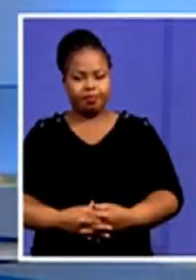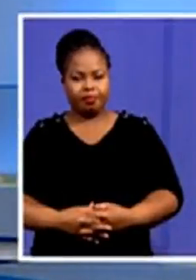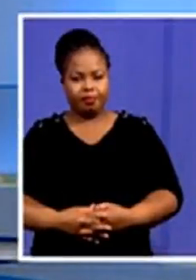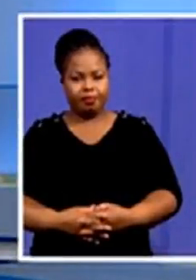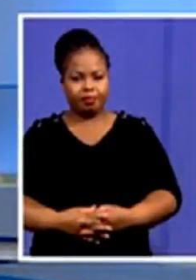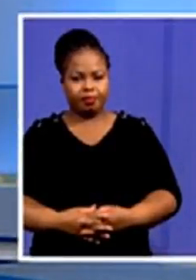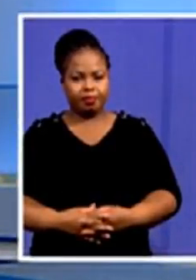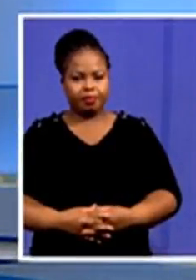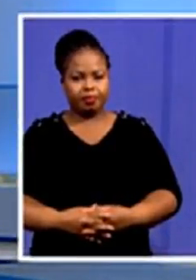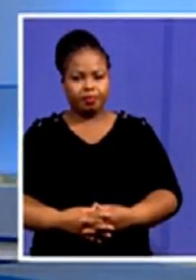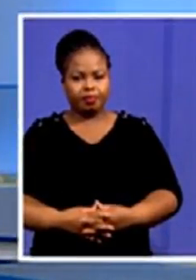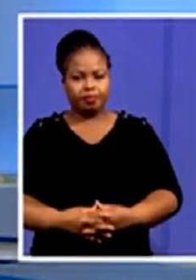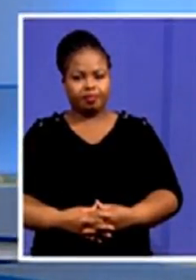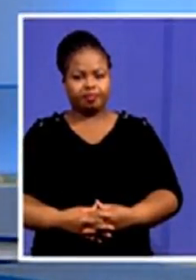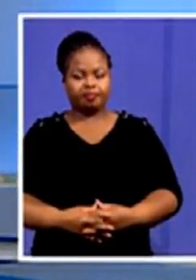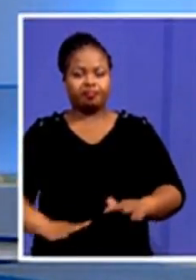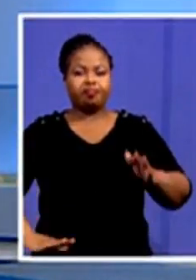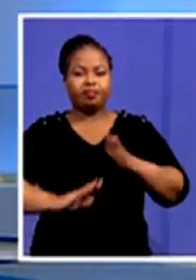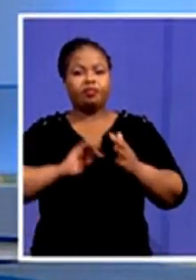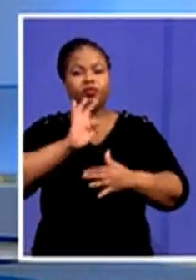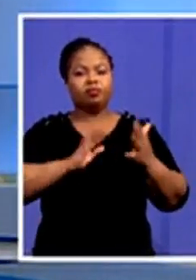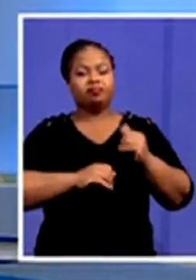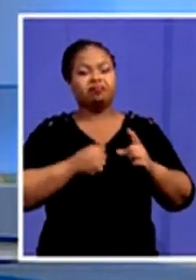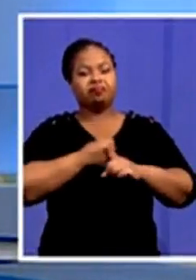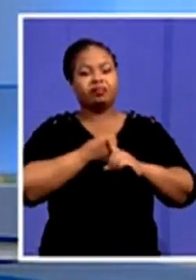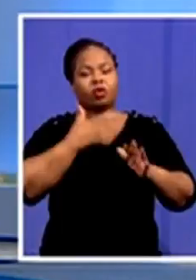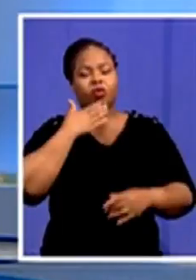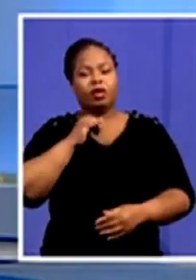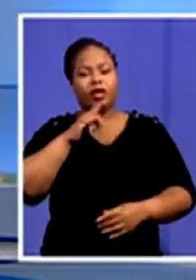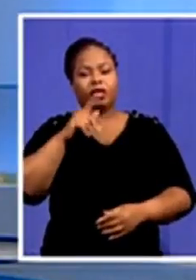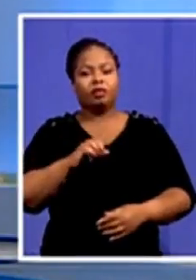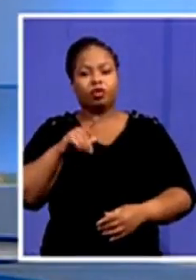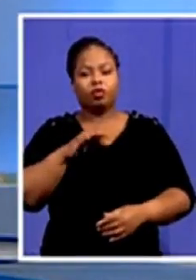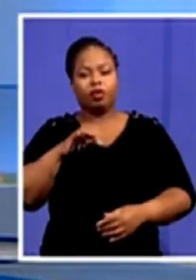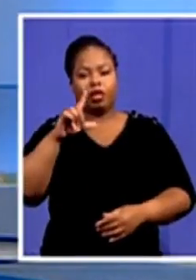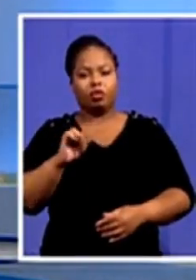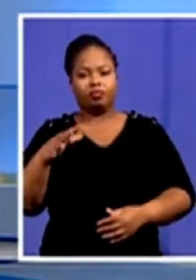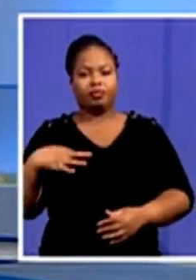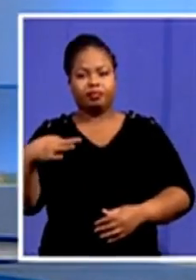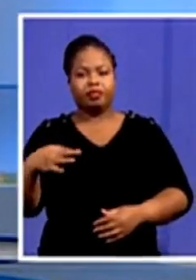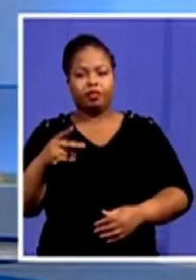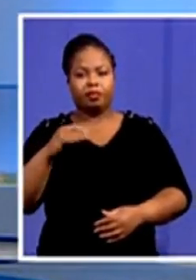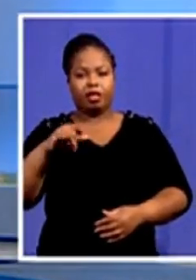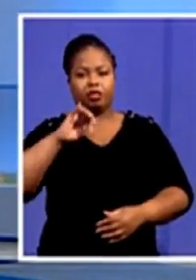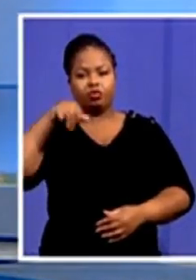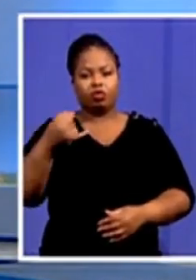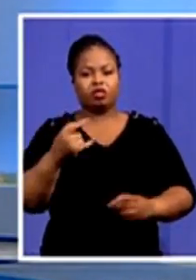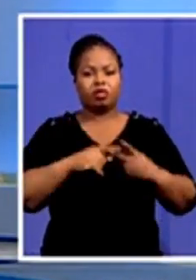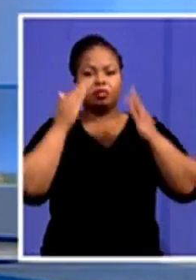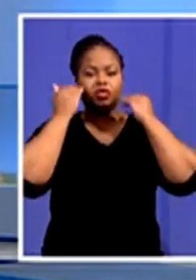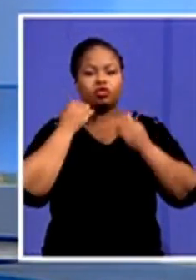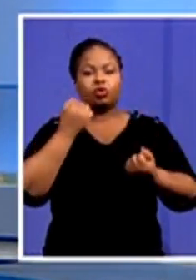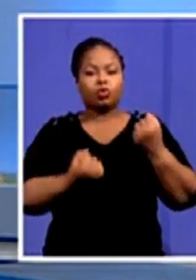A top Johannesburg advocate, Ike Khumalo, is expected to apply for bail in the Johannesburg Magistrates Court. This comes after he